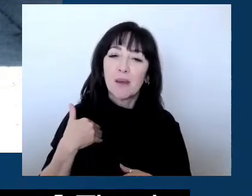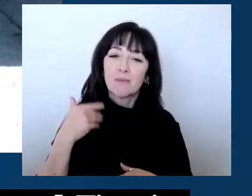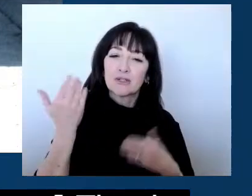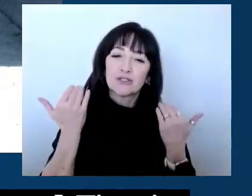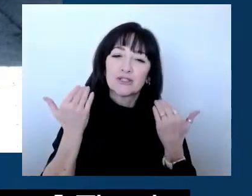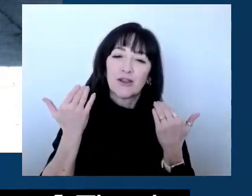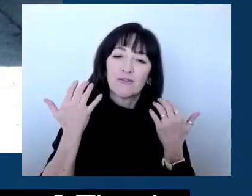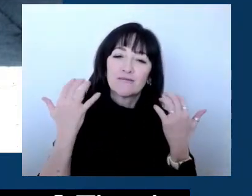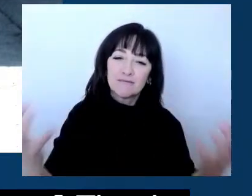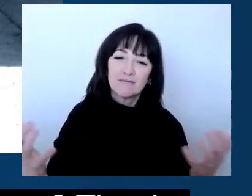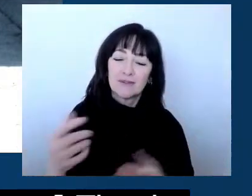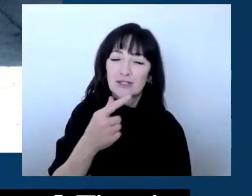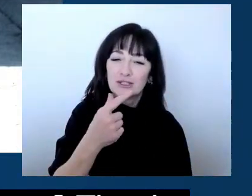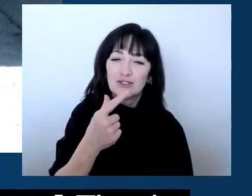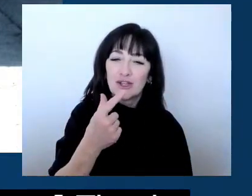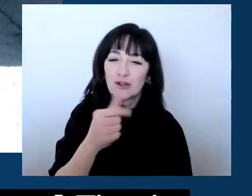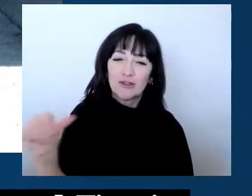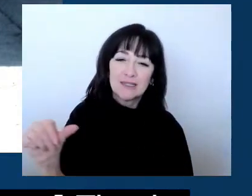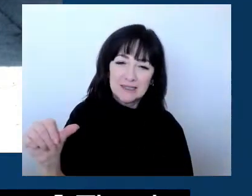Tem Sokola,